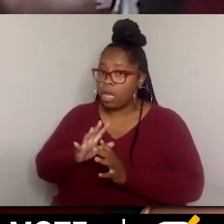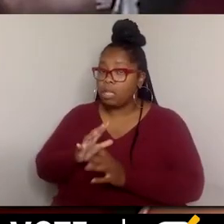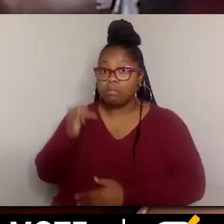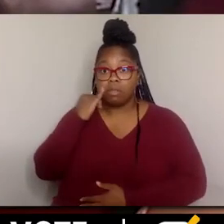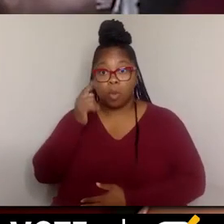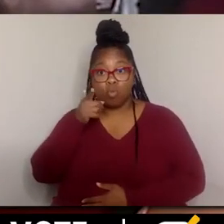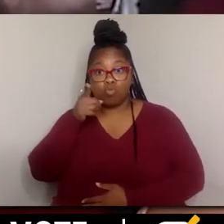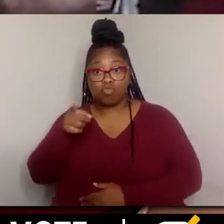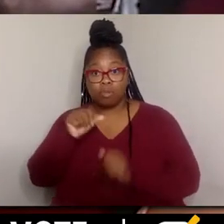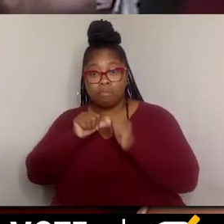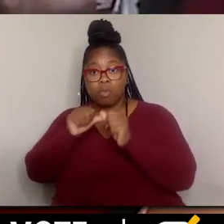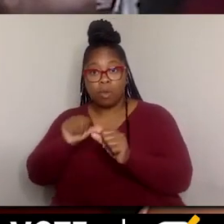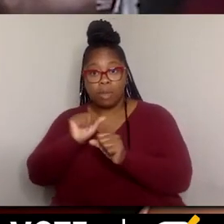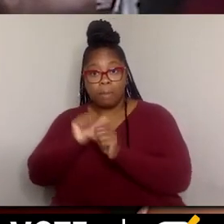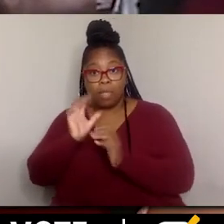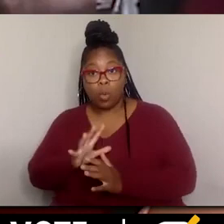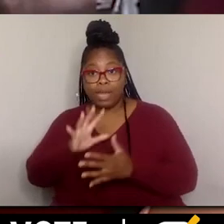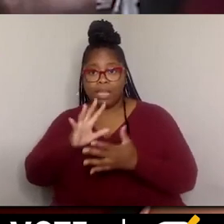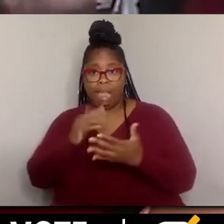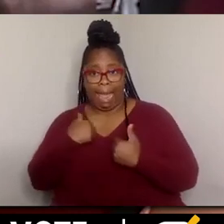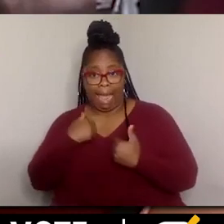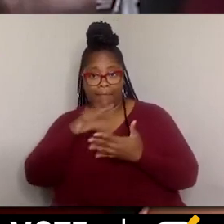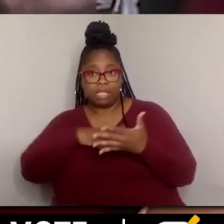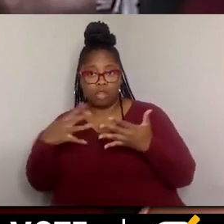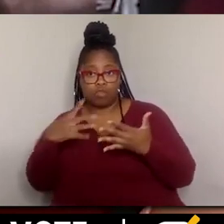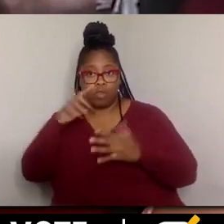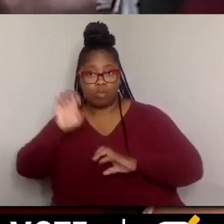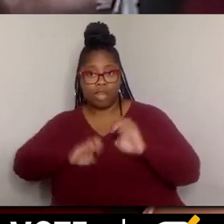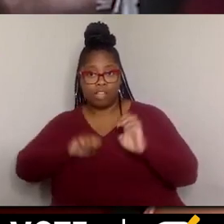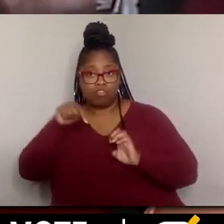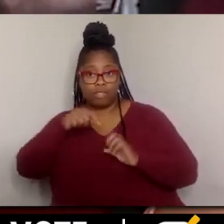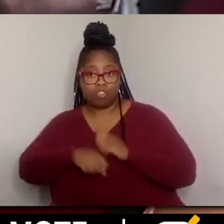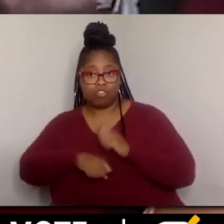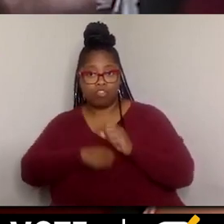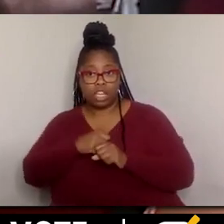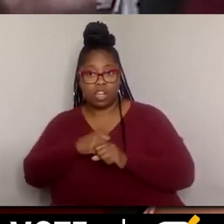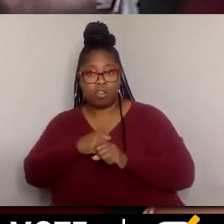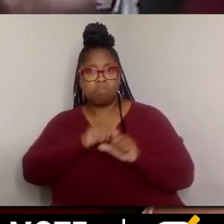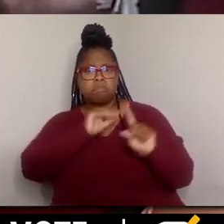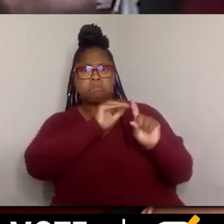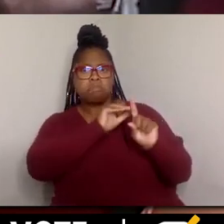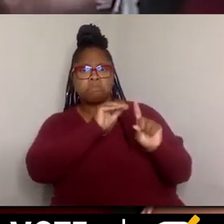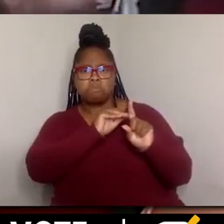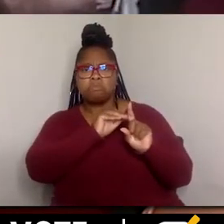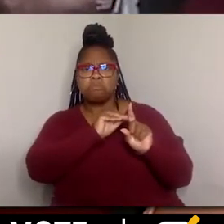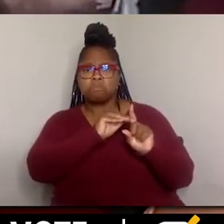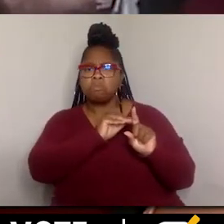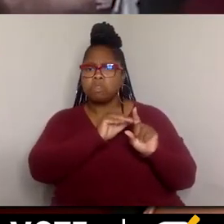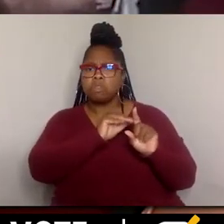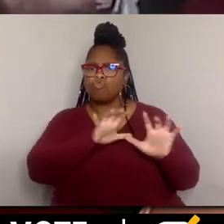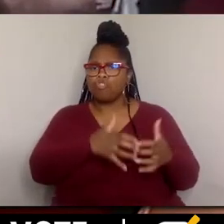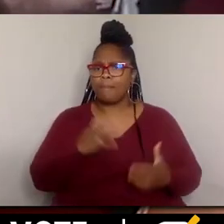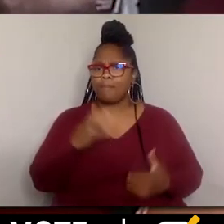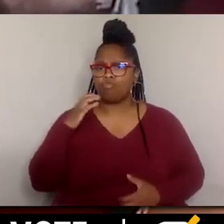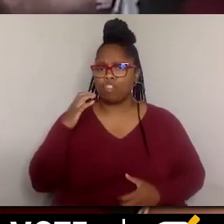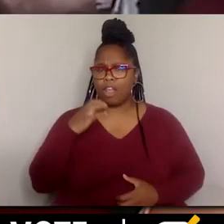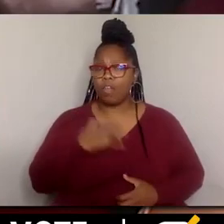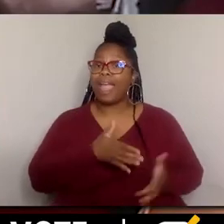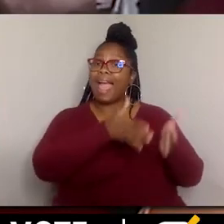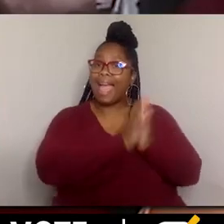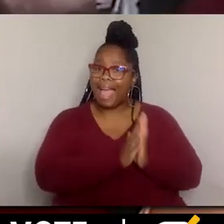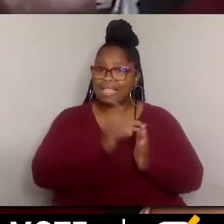who is scheduled to be evaluated this year, notify your chapter chair and ask for a written statement from